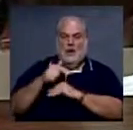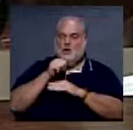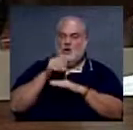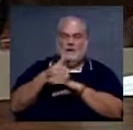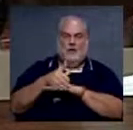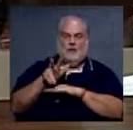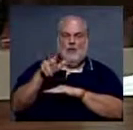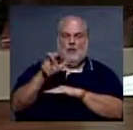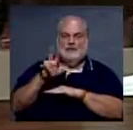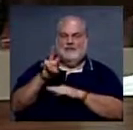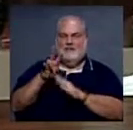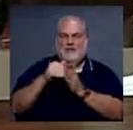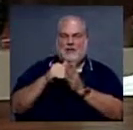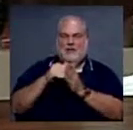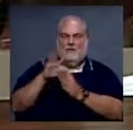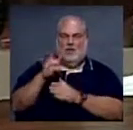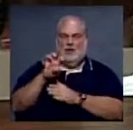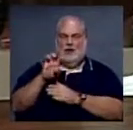exceed